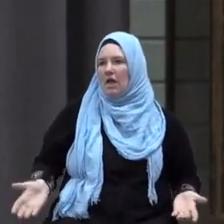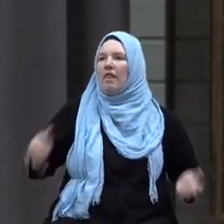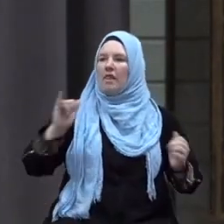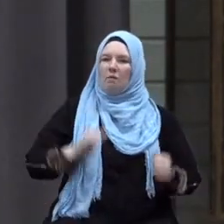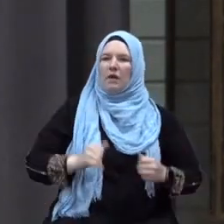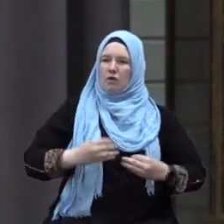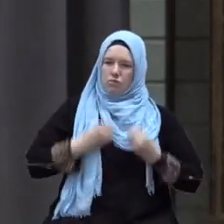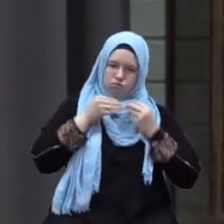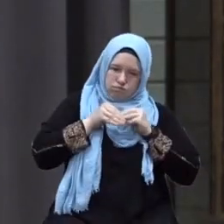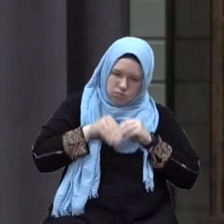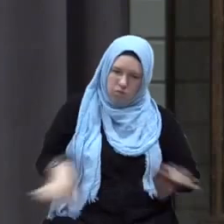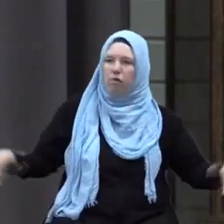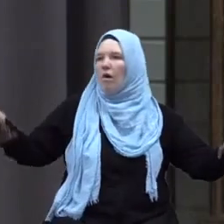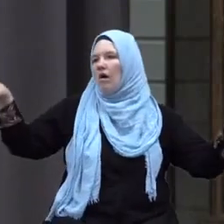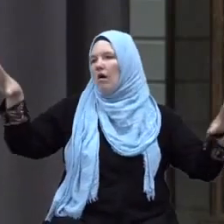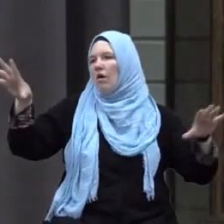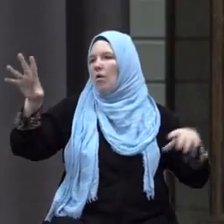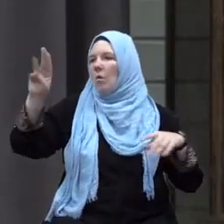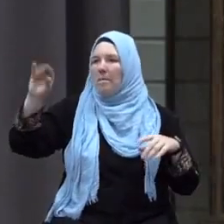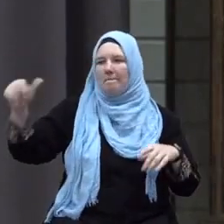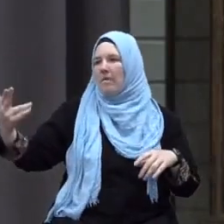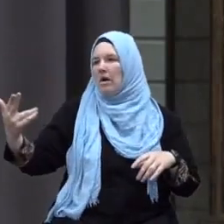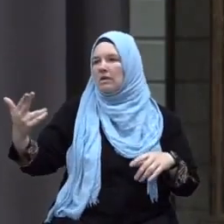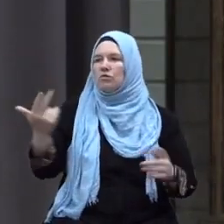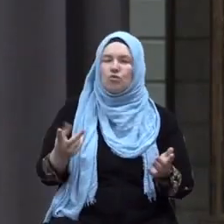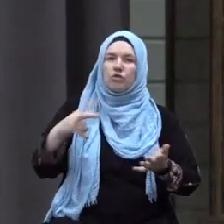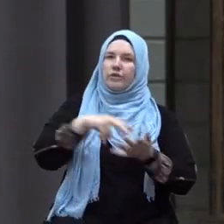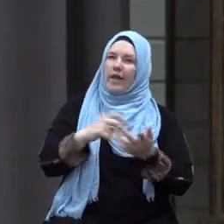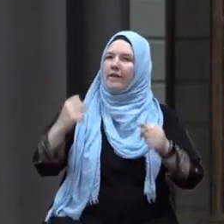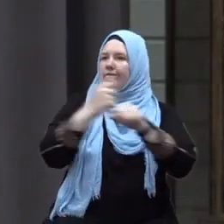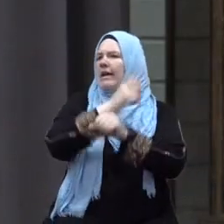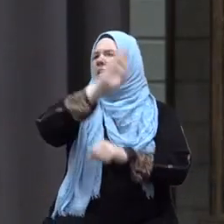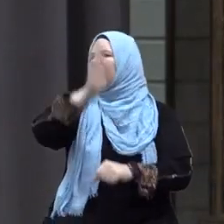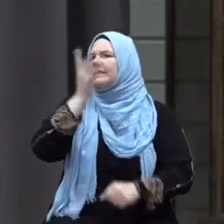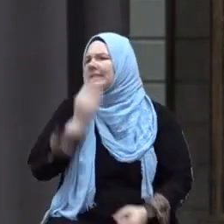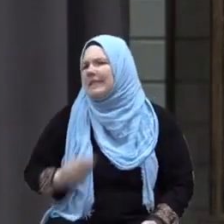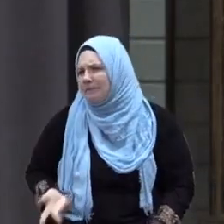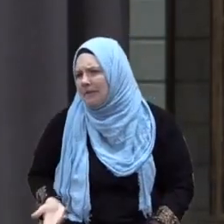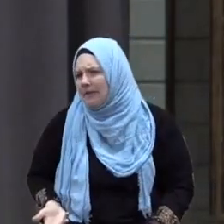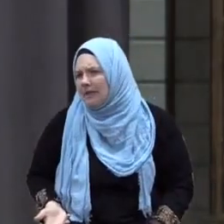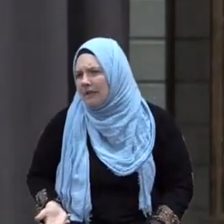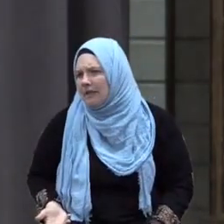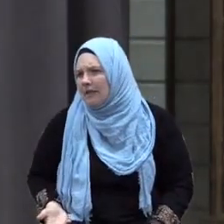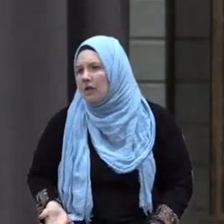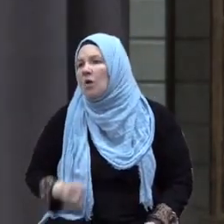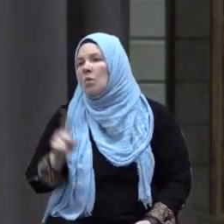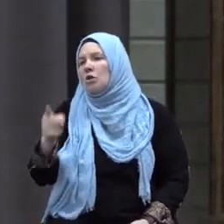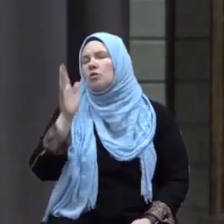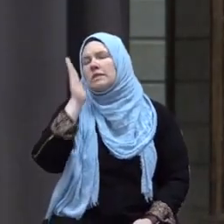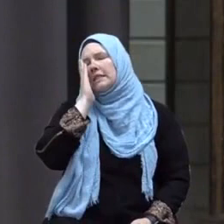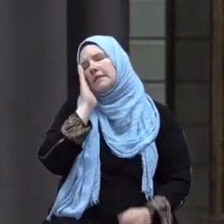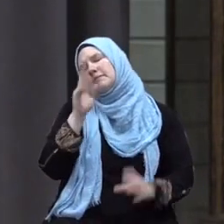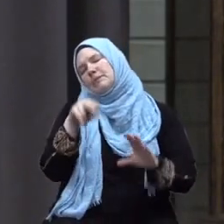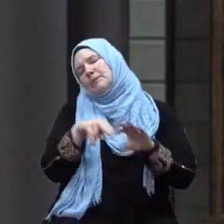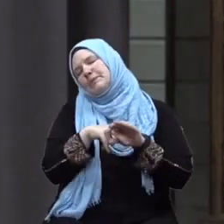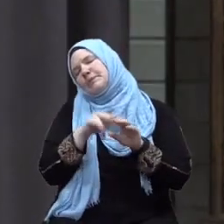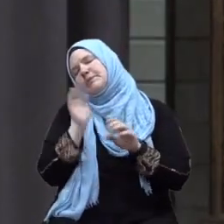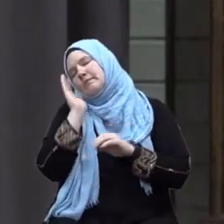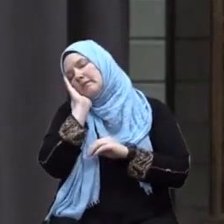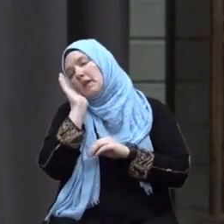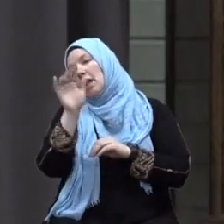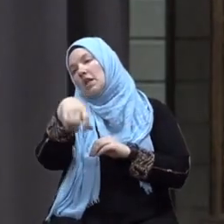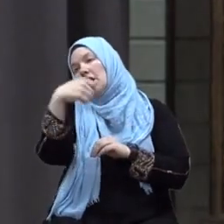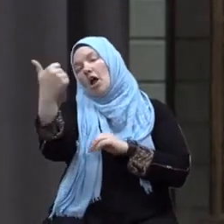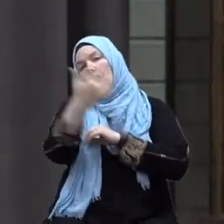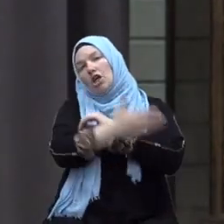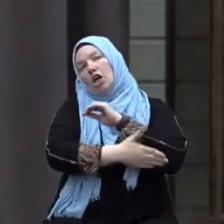ummah to stand up and never sleep. Because when you go to bed and other powerful